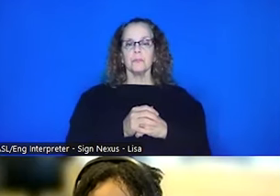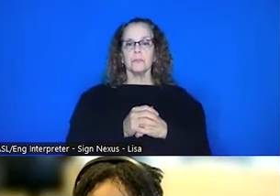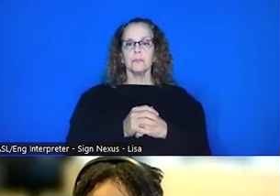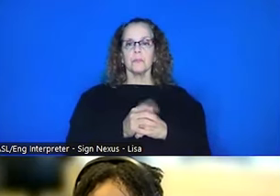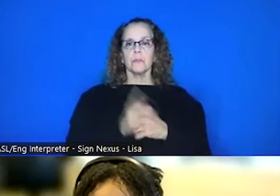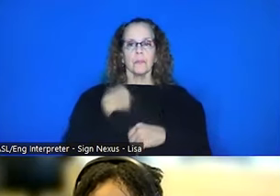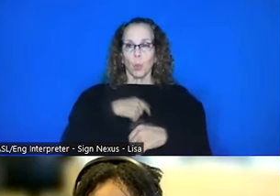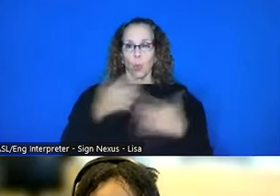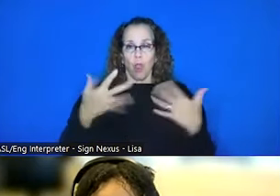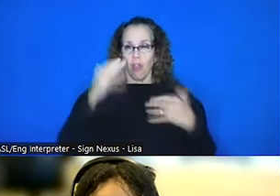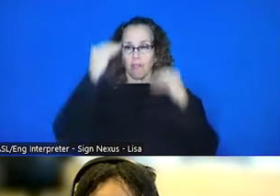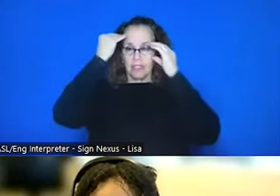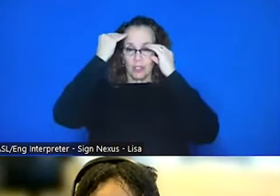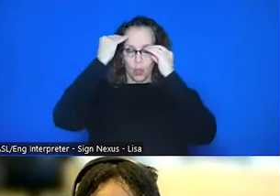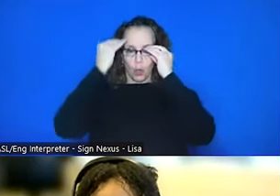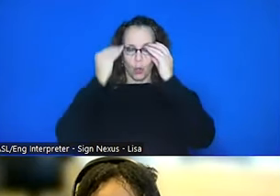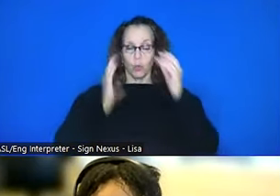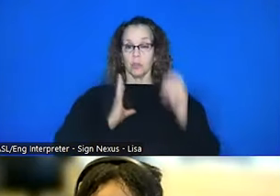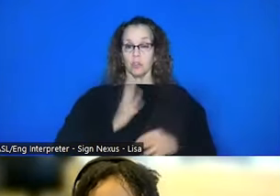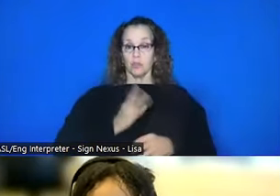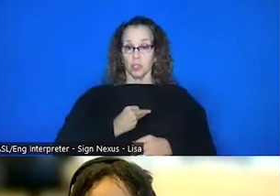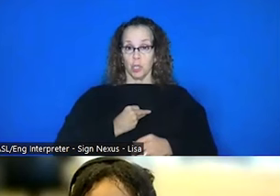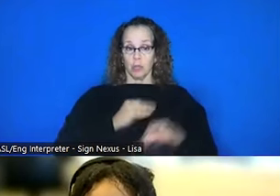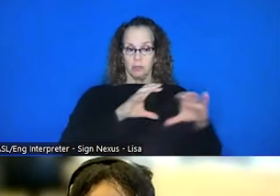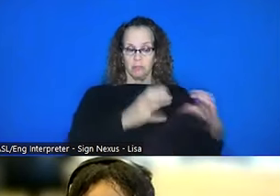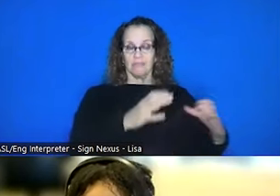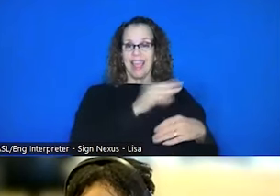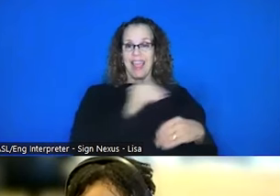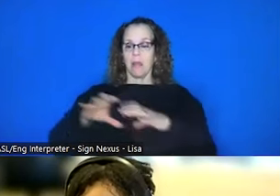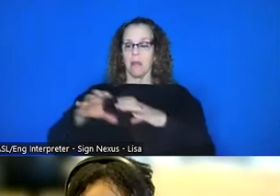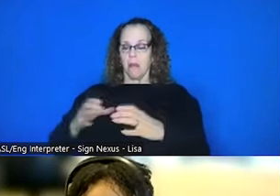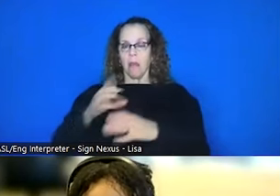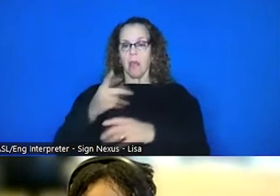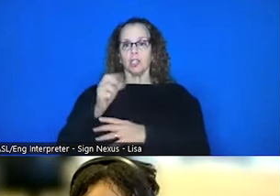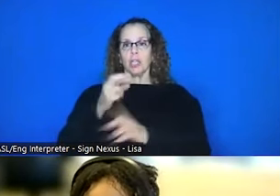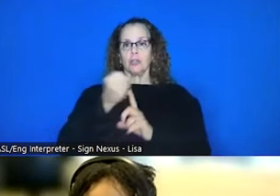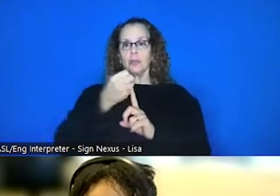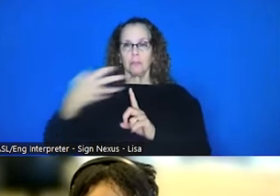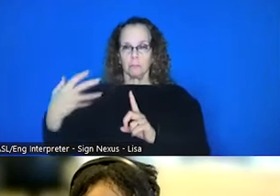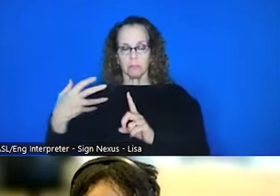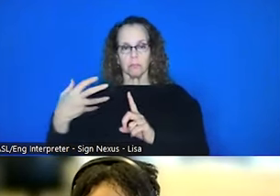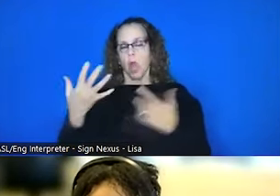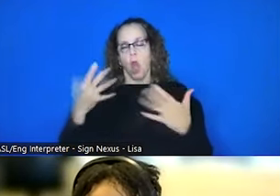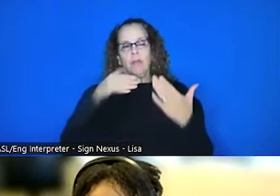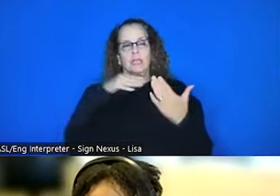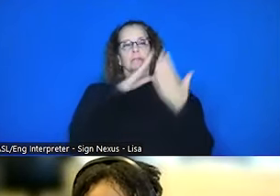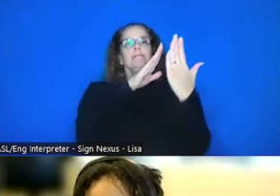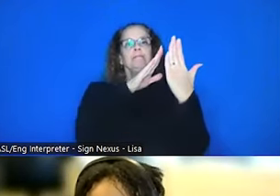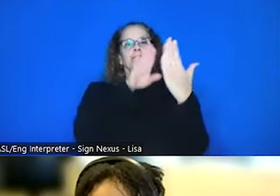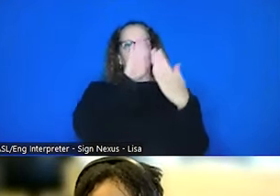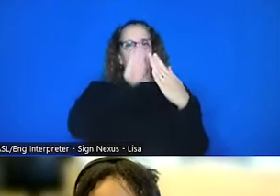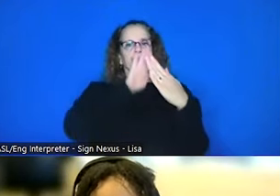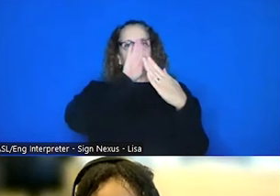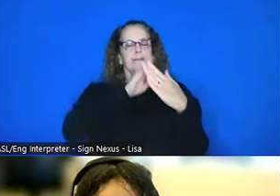and gender-expansive individuals face high rates of gender-based violence, and that trans women of color face even higher rates of gender-based